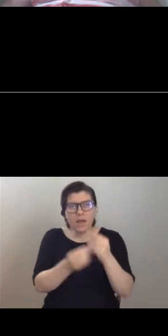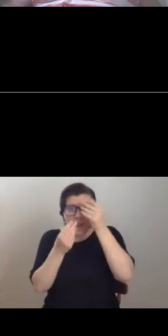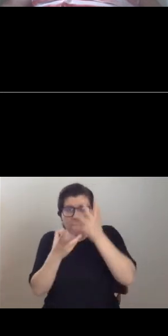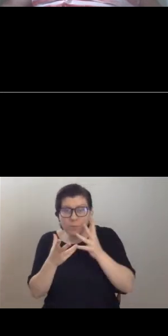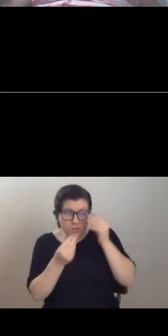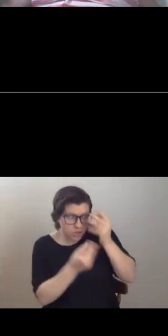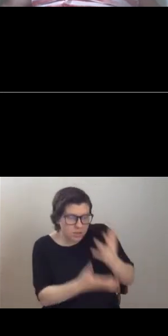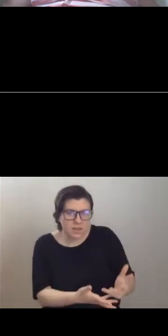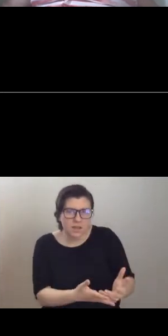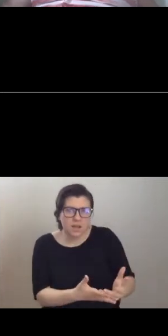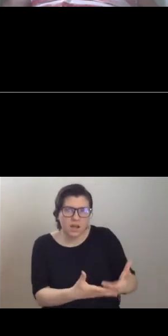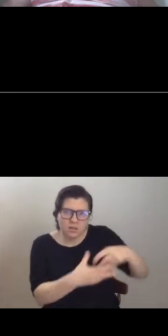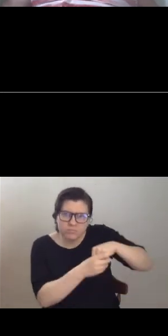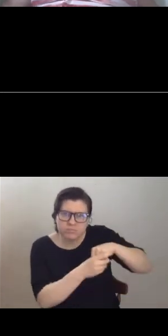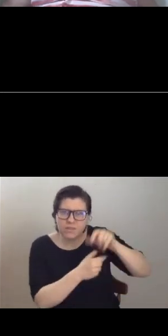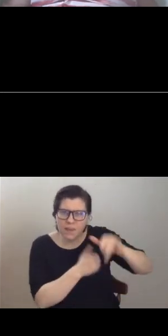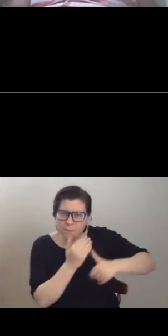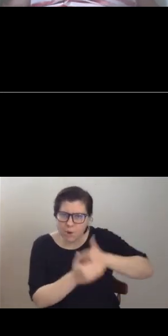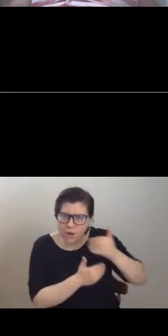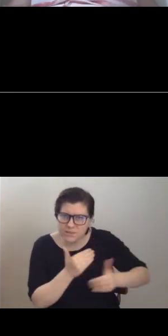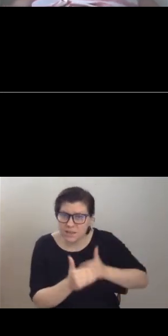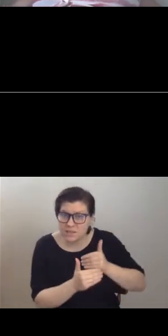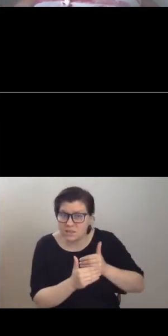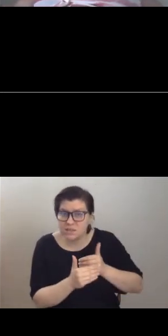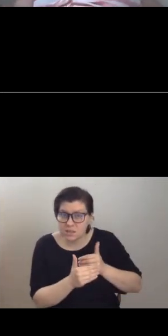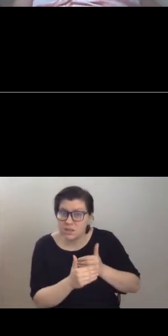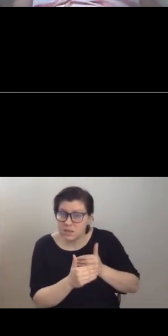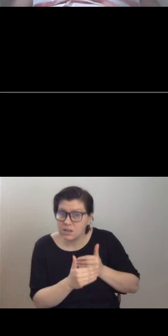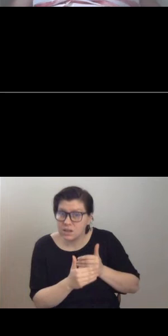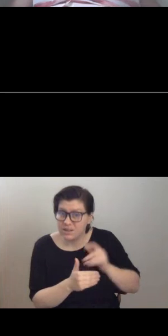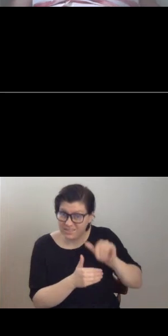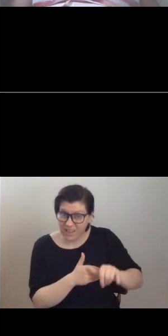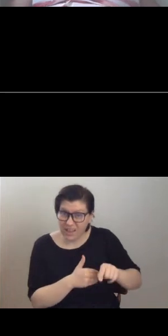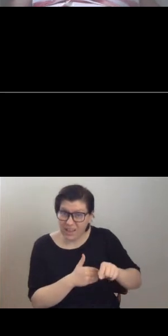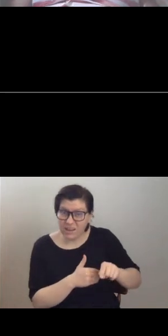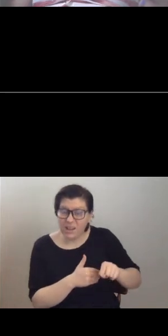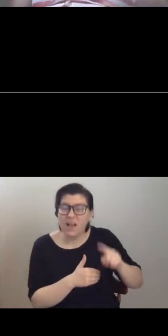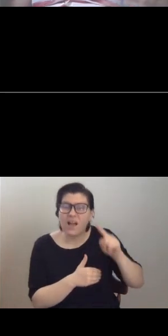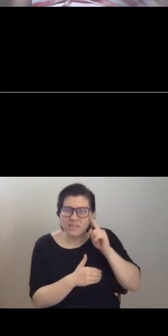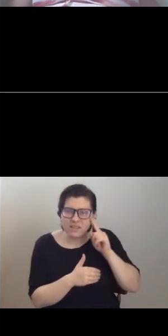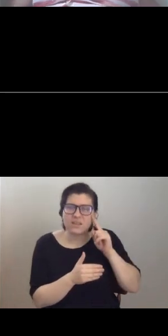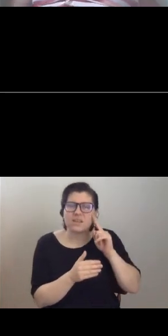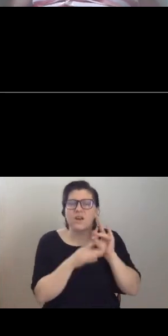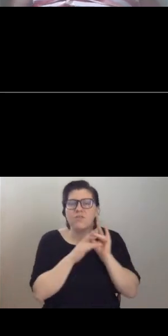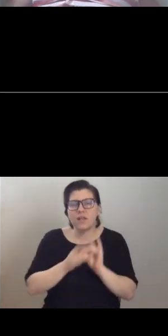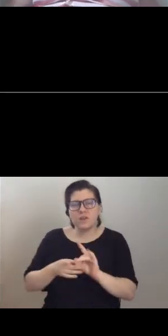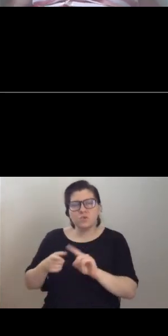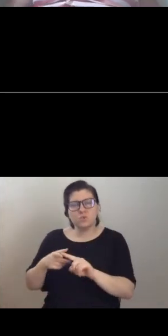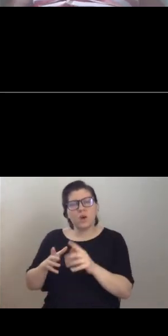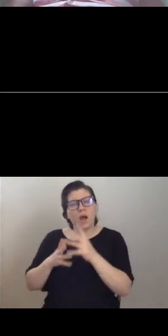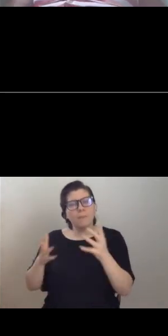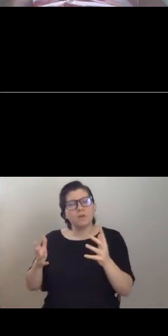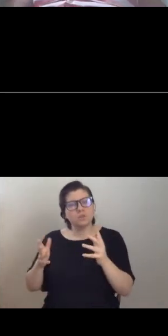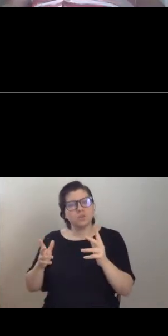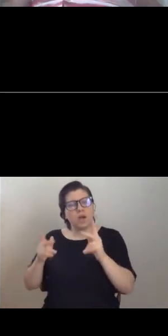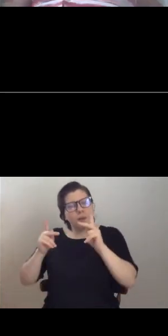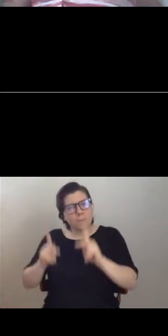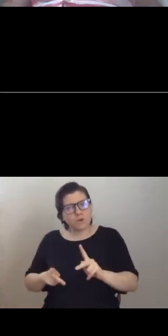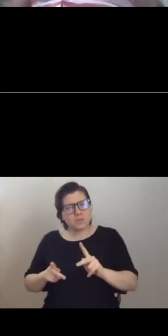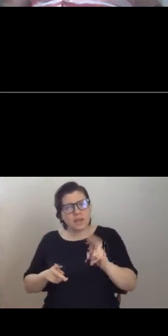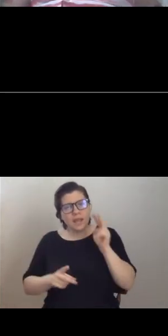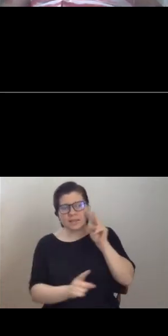be a part of that whole process, I think it speaks to how much a person is valued as